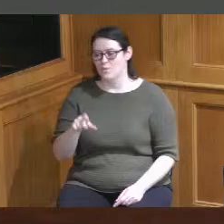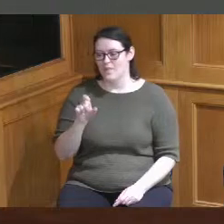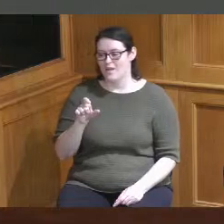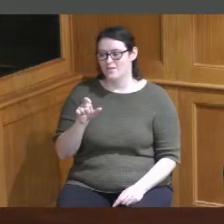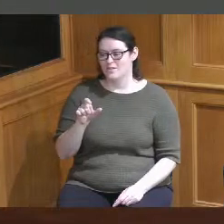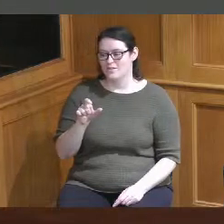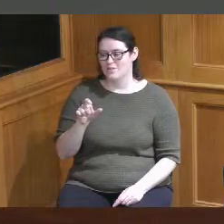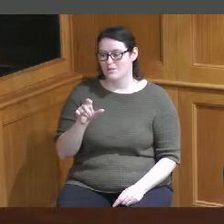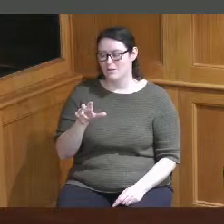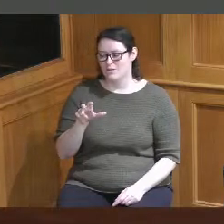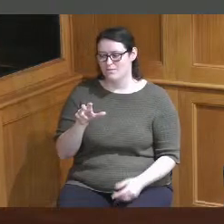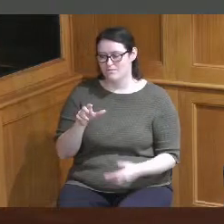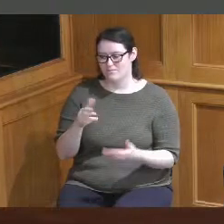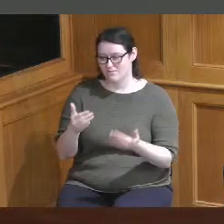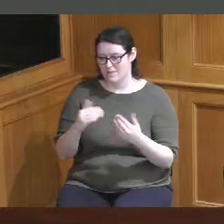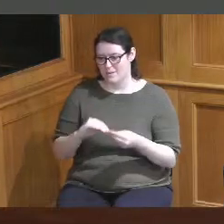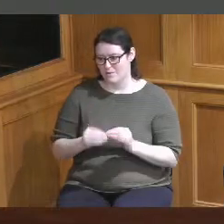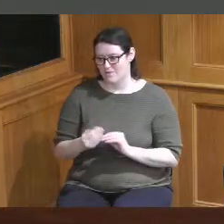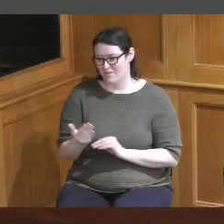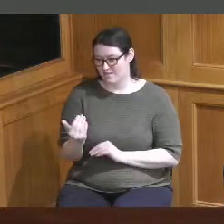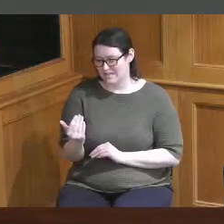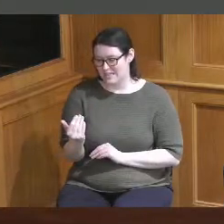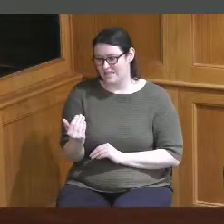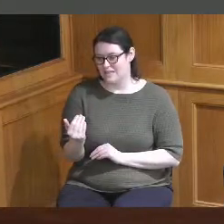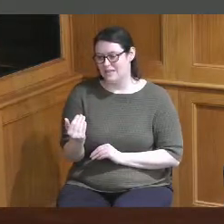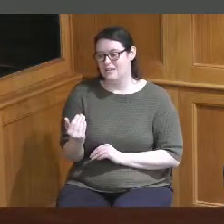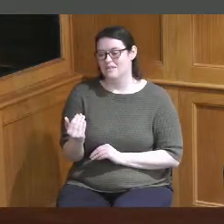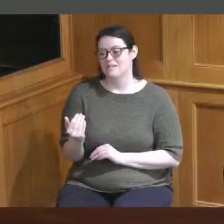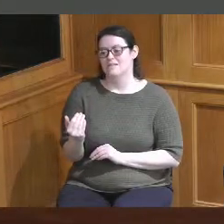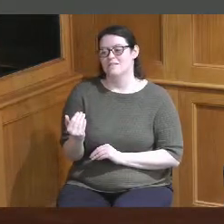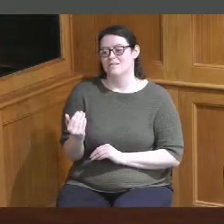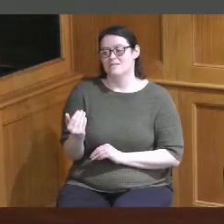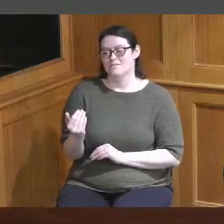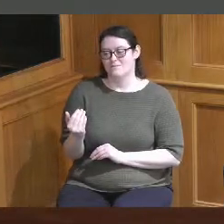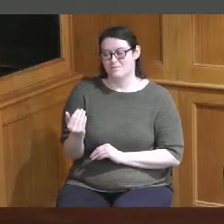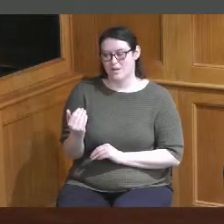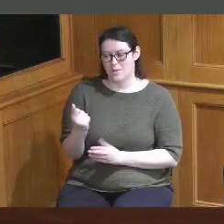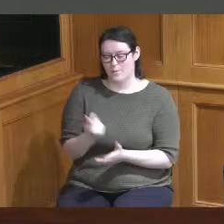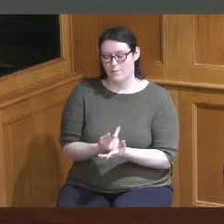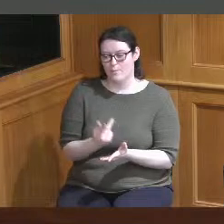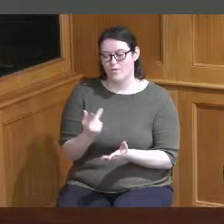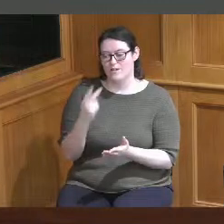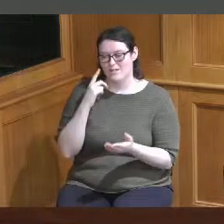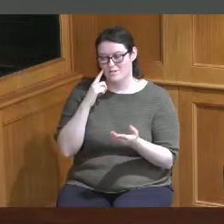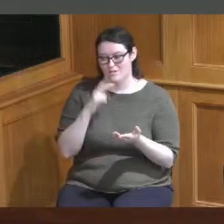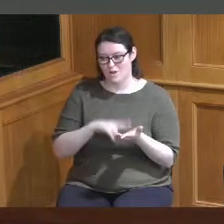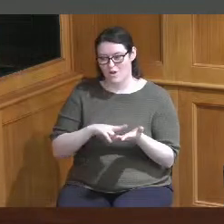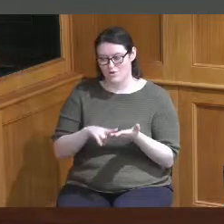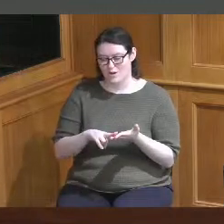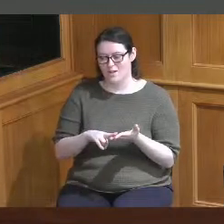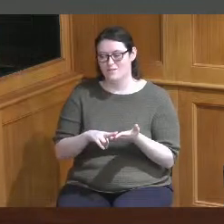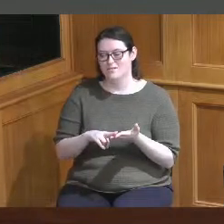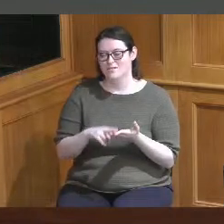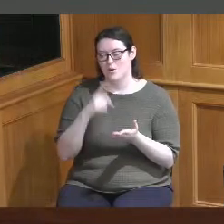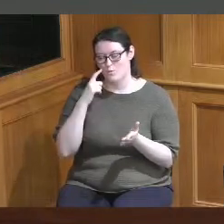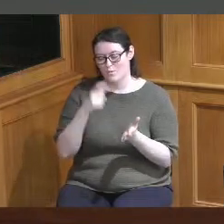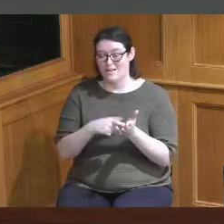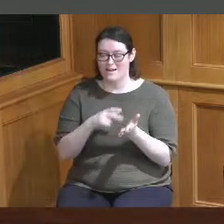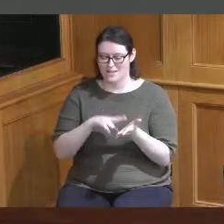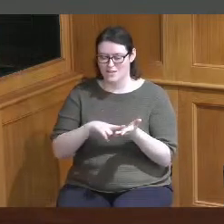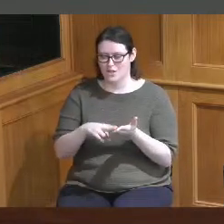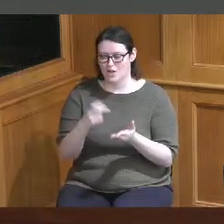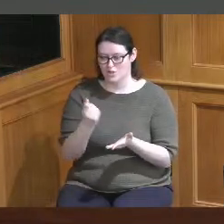$124,839. Item 15 is an item approving the contracts or recognizing the